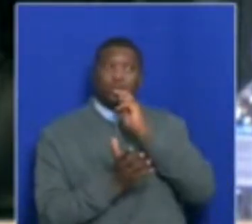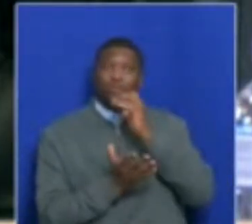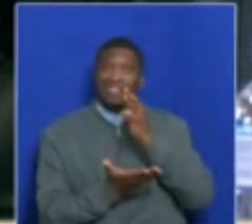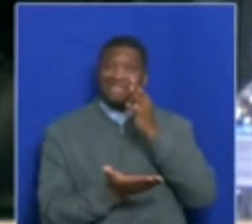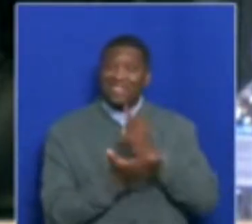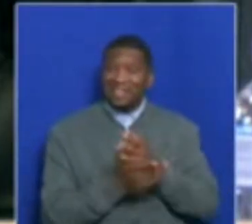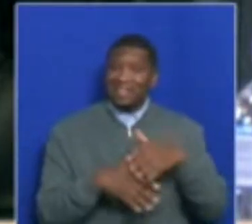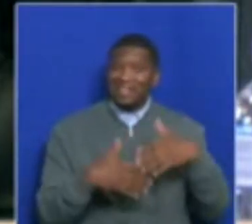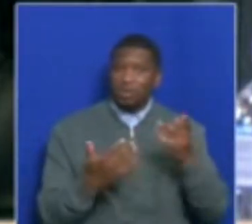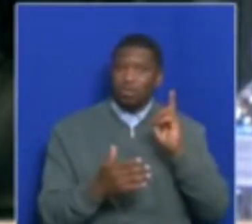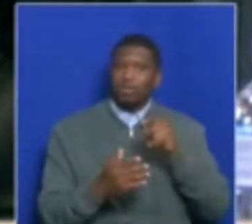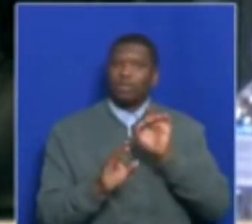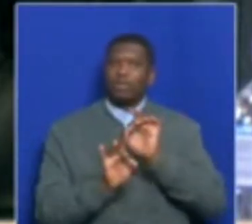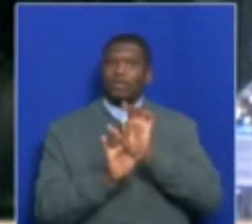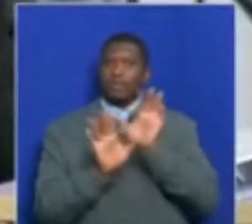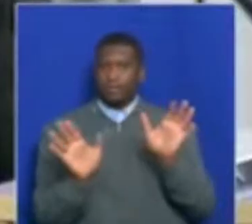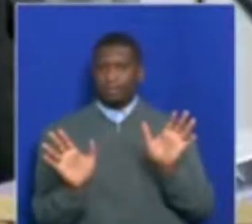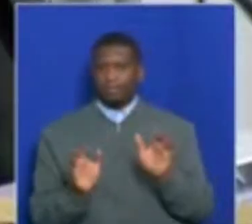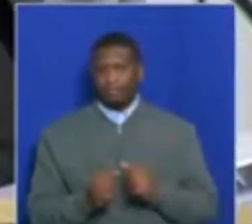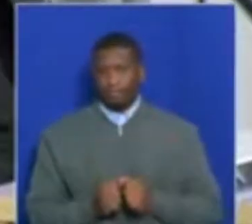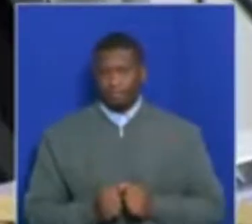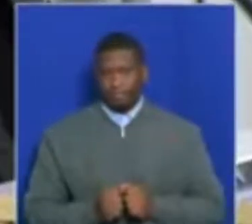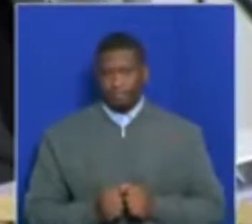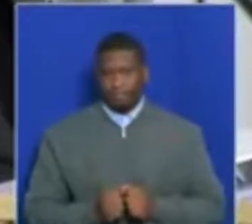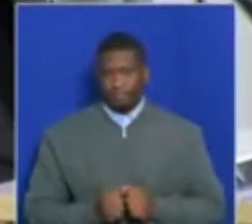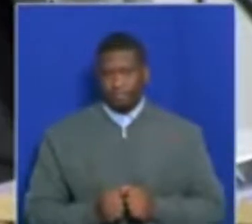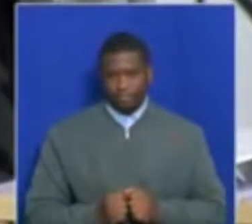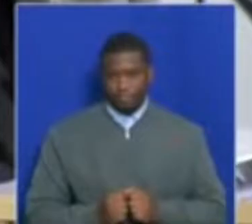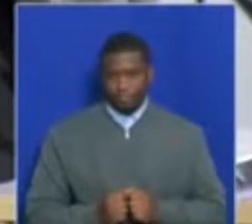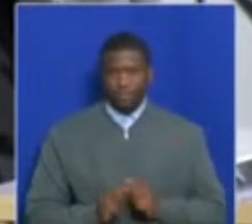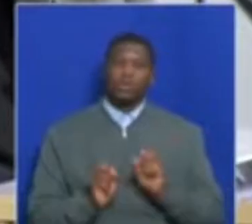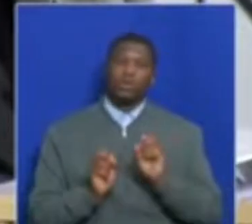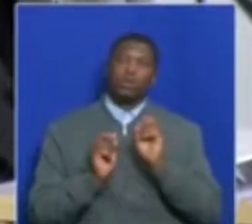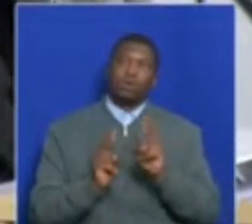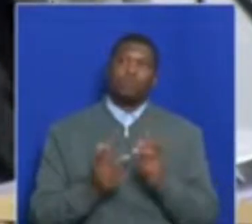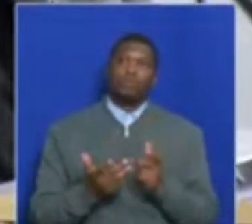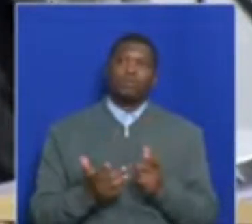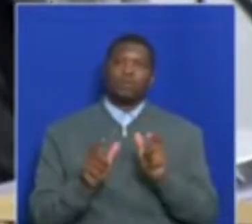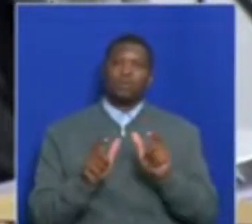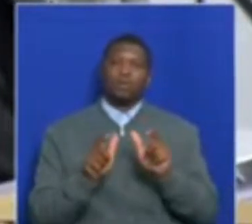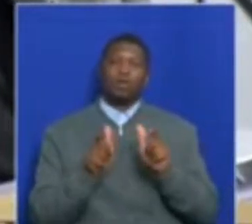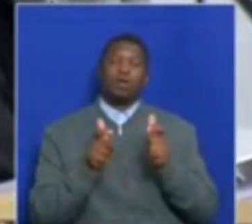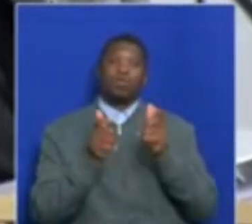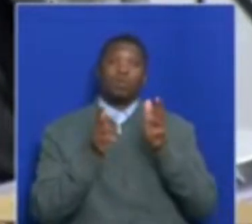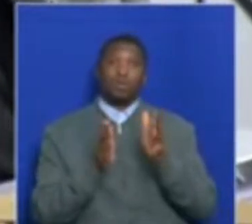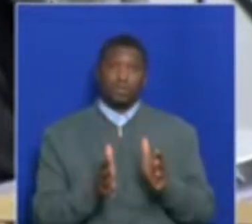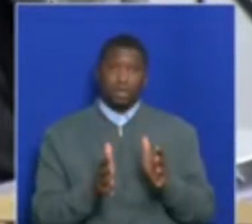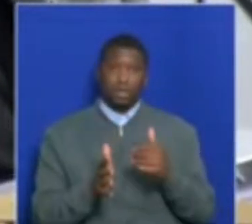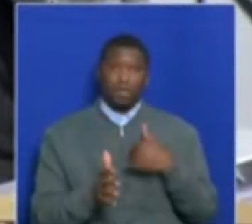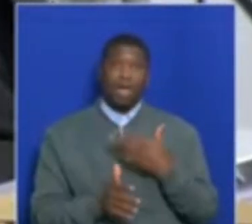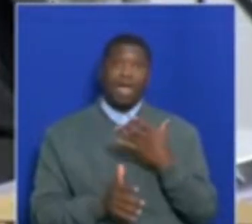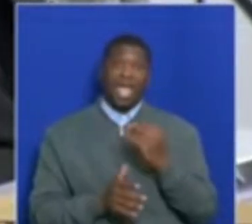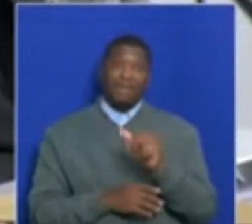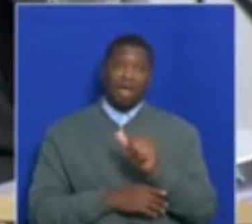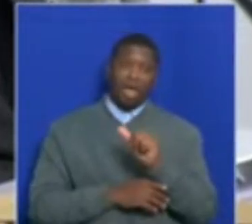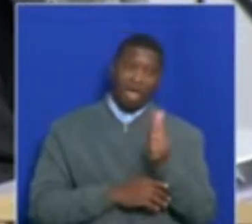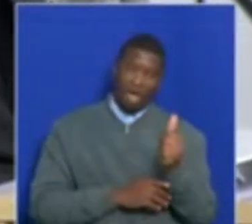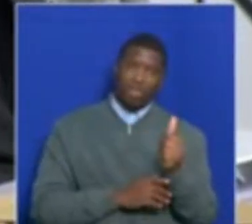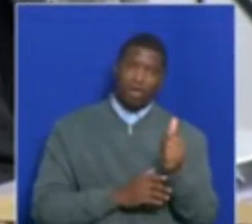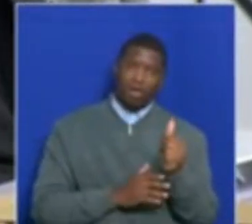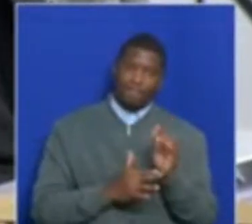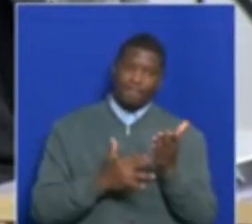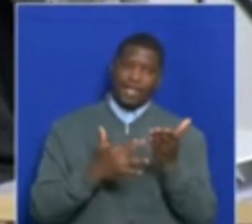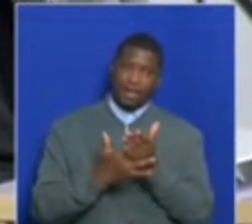clearly. Okay. Commissioner, I have another case here that I will